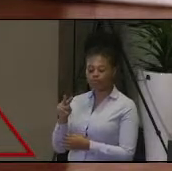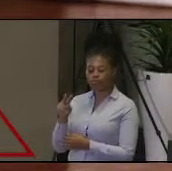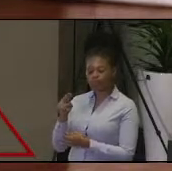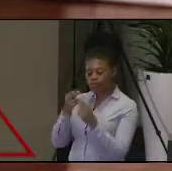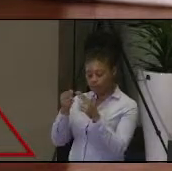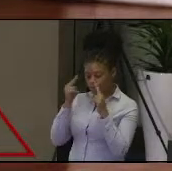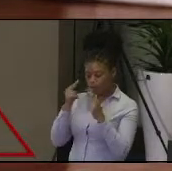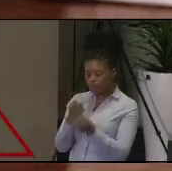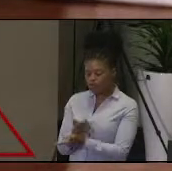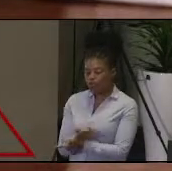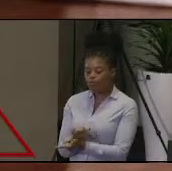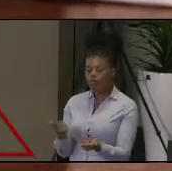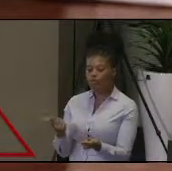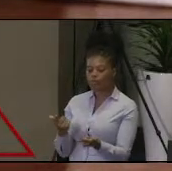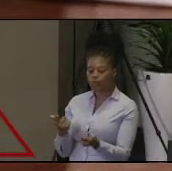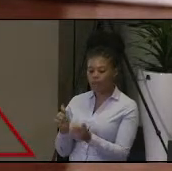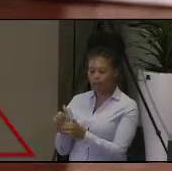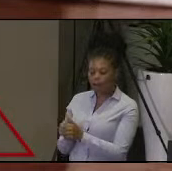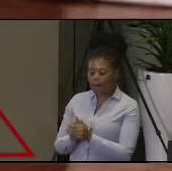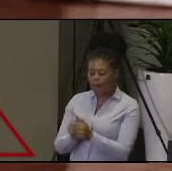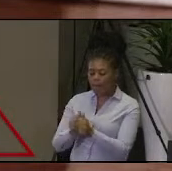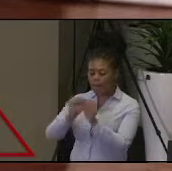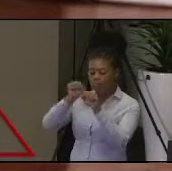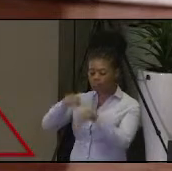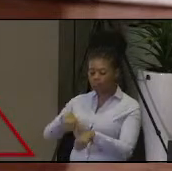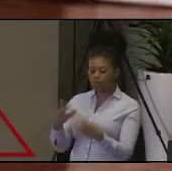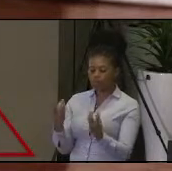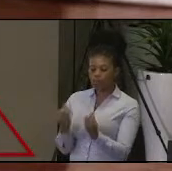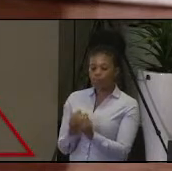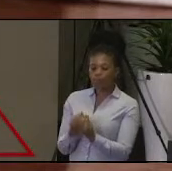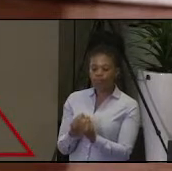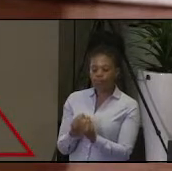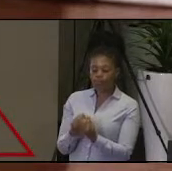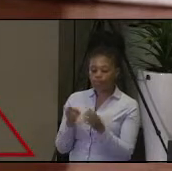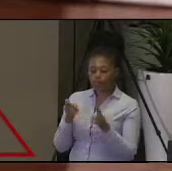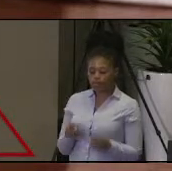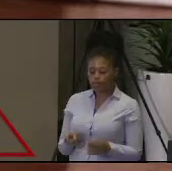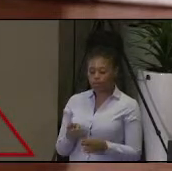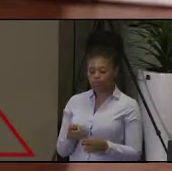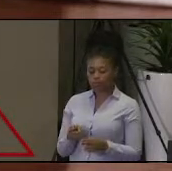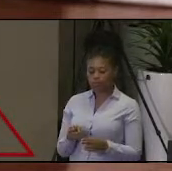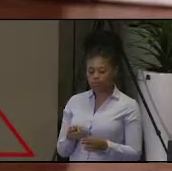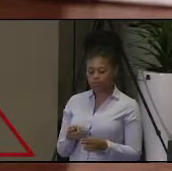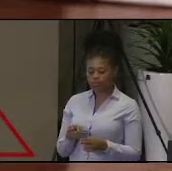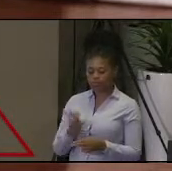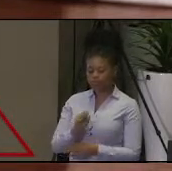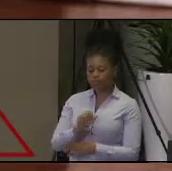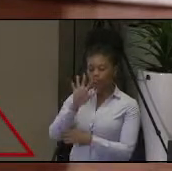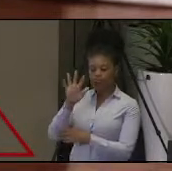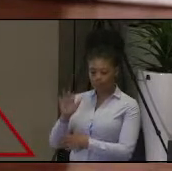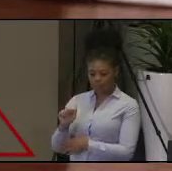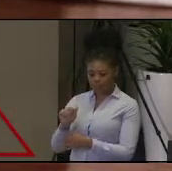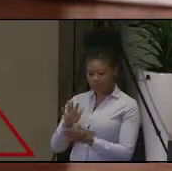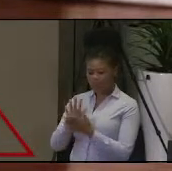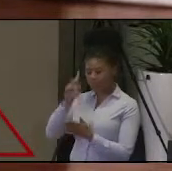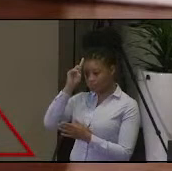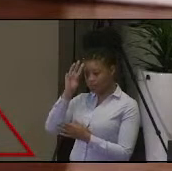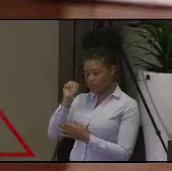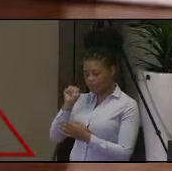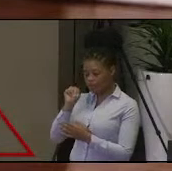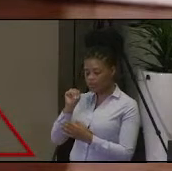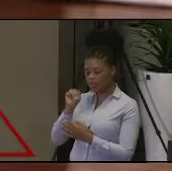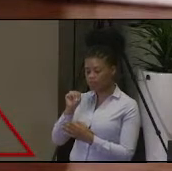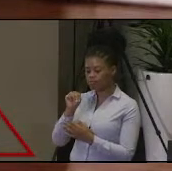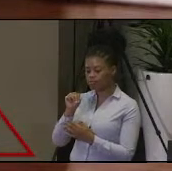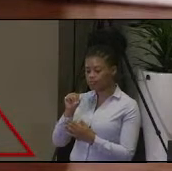a trilateral partnership agreement with Habitat for Humanity South Africa and Nelson Mandela